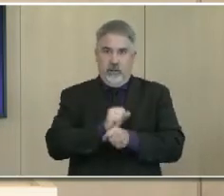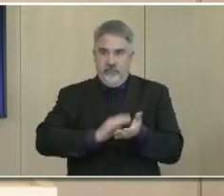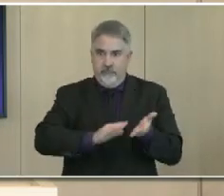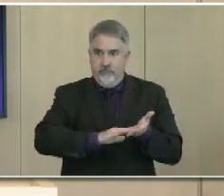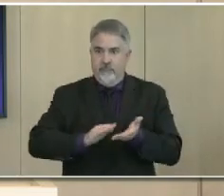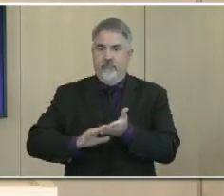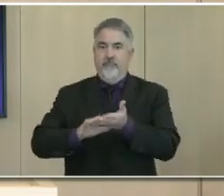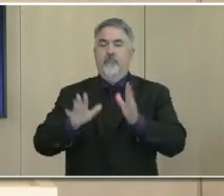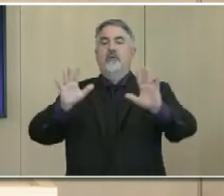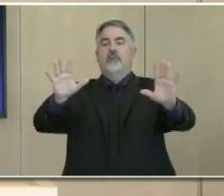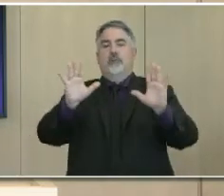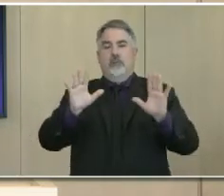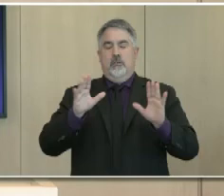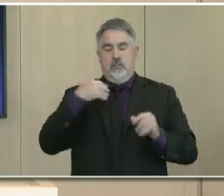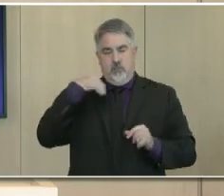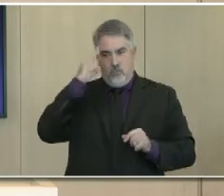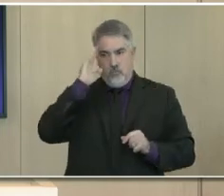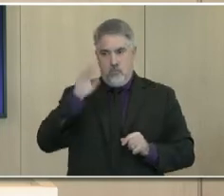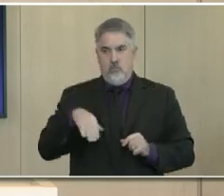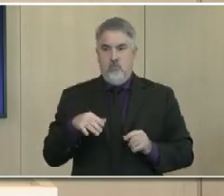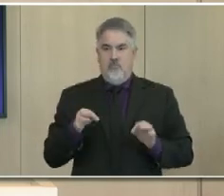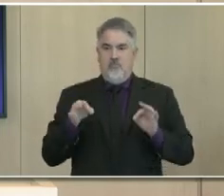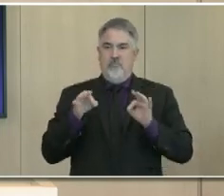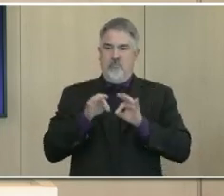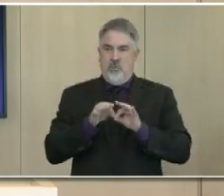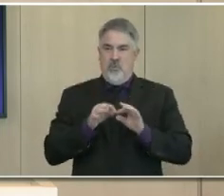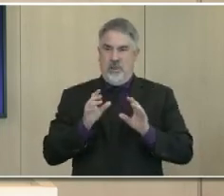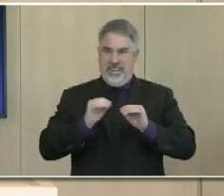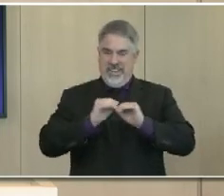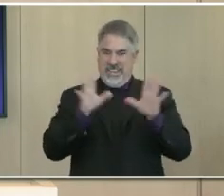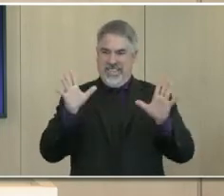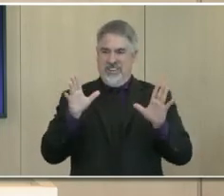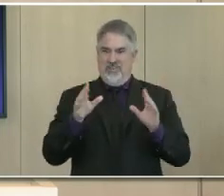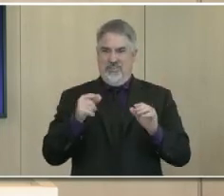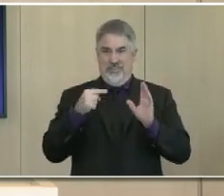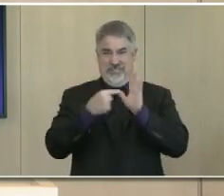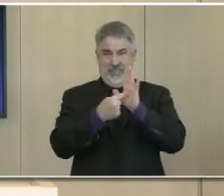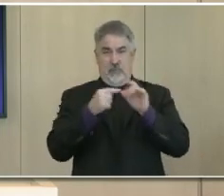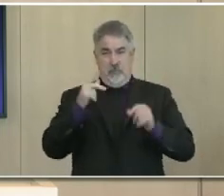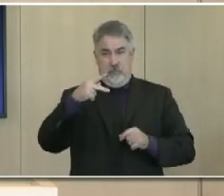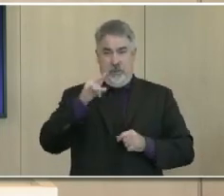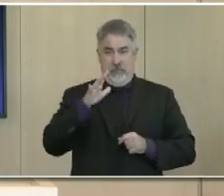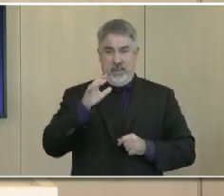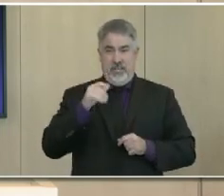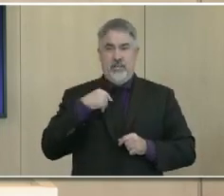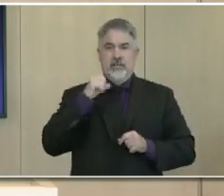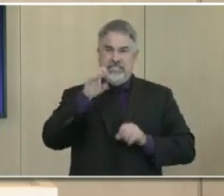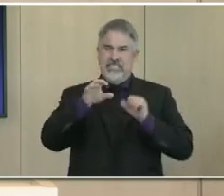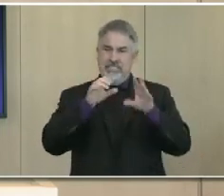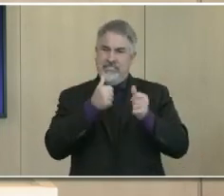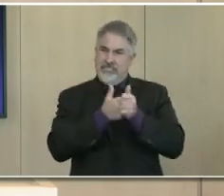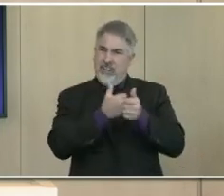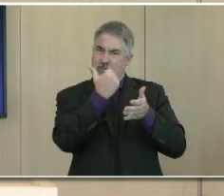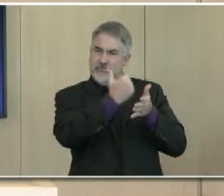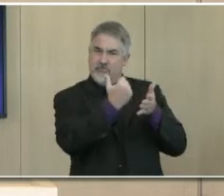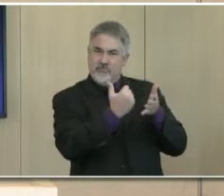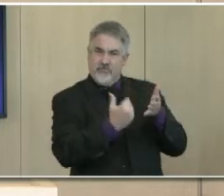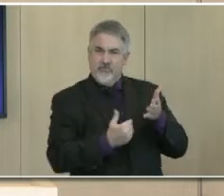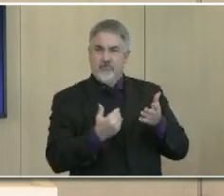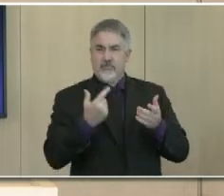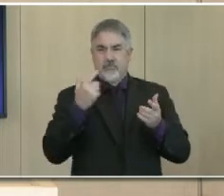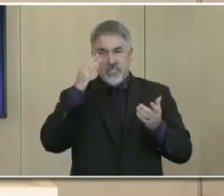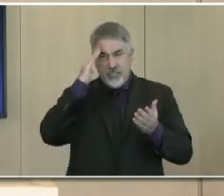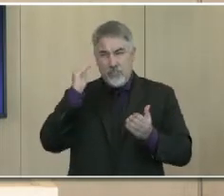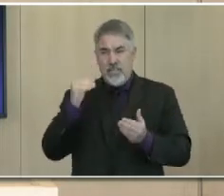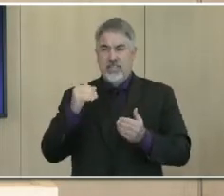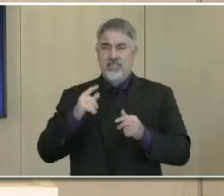reiterate this advice and guidance to try and provide clarity for the public so that they know what the expectations are on what they do. So I'm